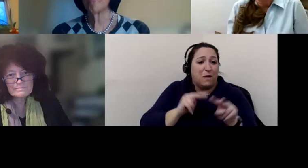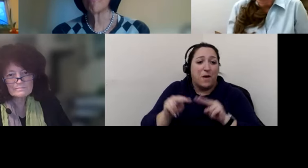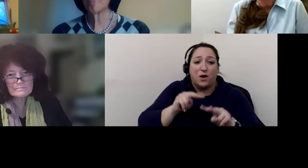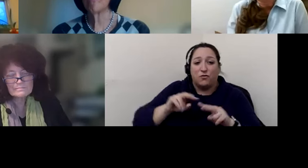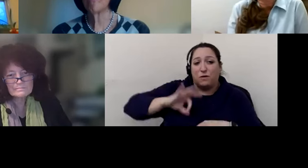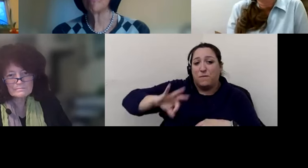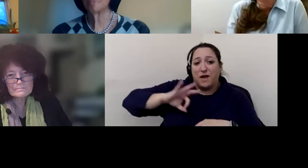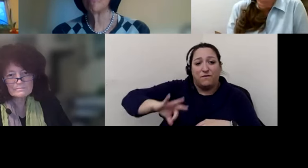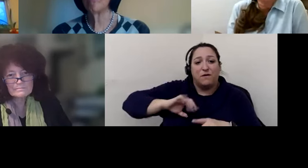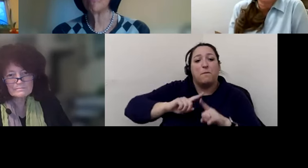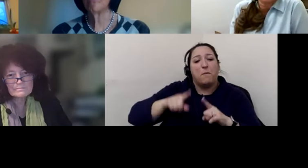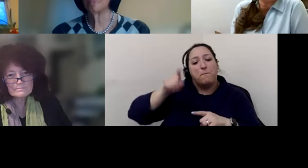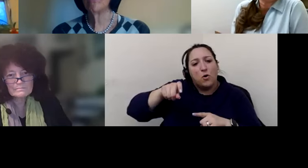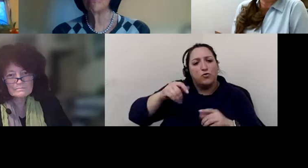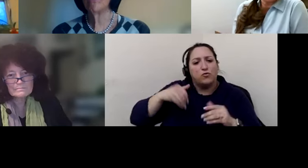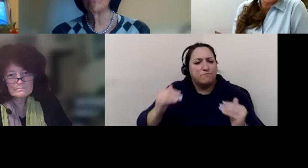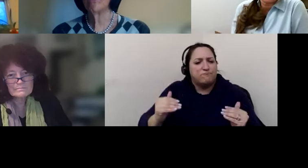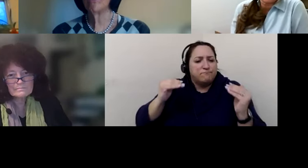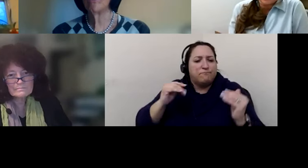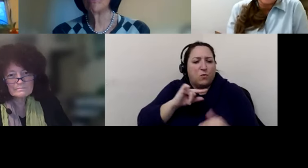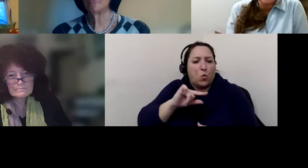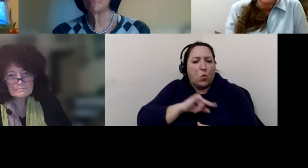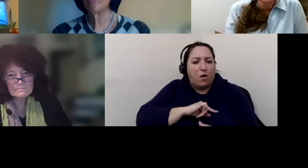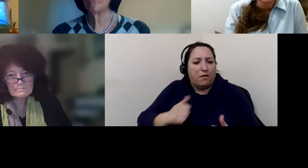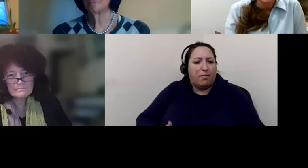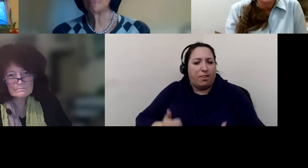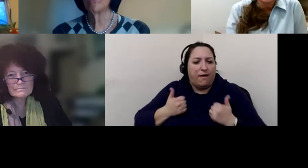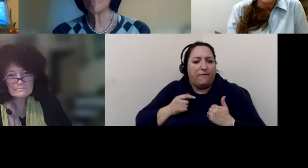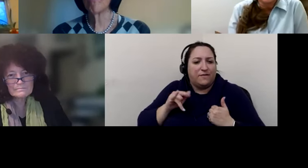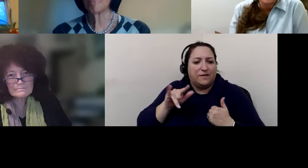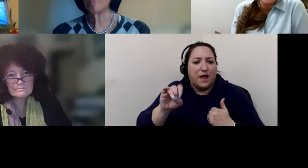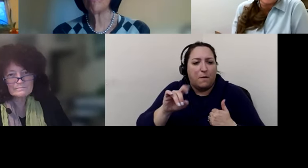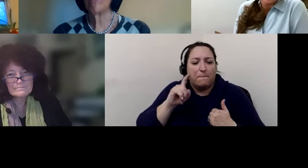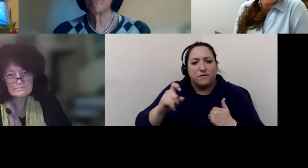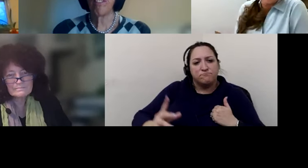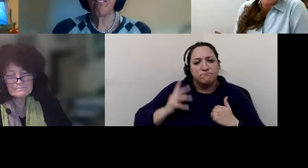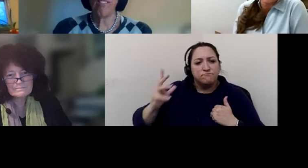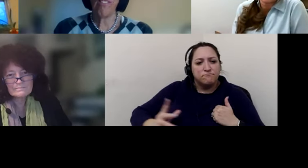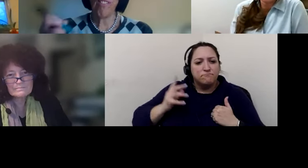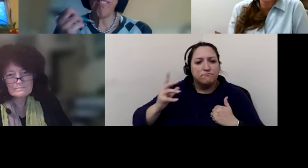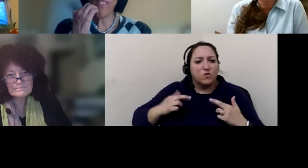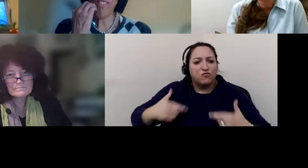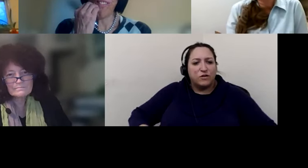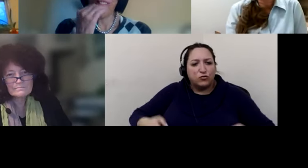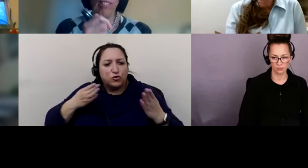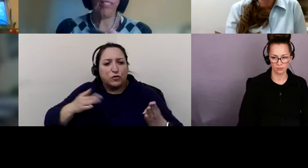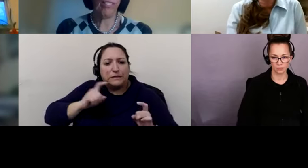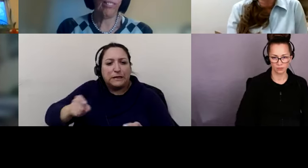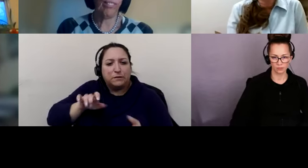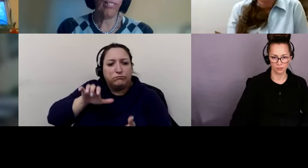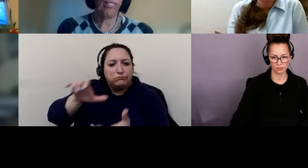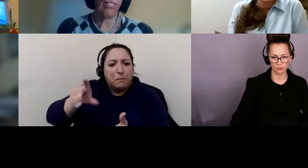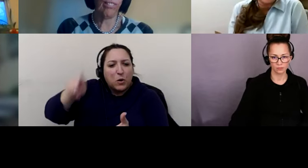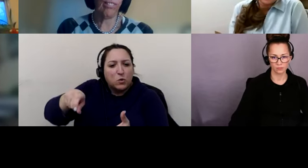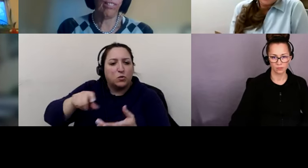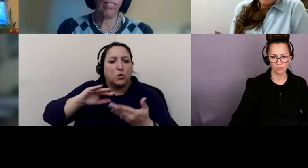benefit, but they're supposed to have this high quality lifestyle. They're supposed to have high quality residential services. You know, they're supposed to,